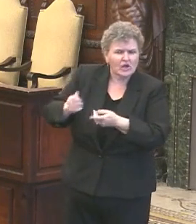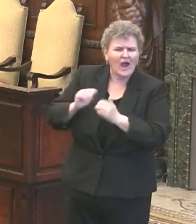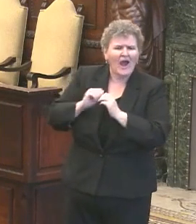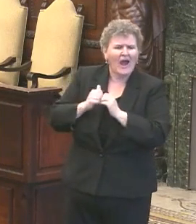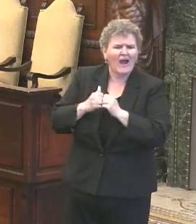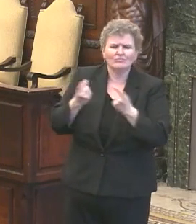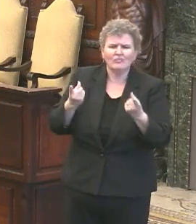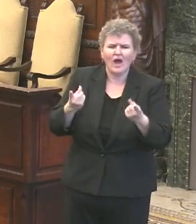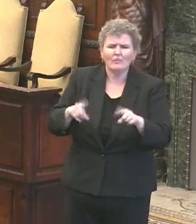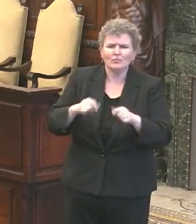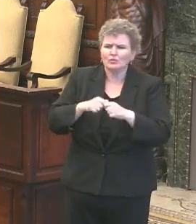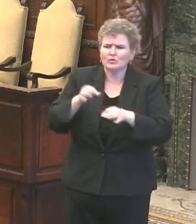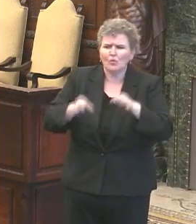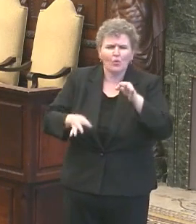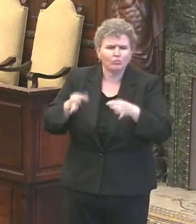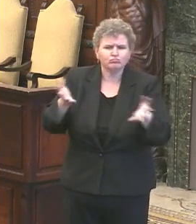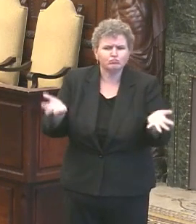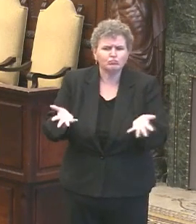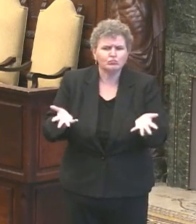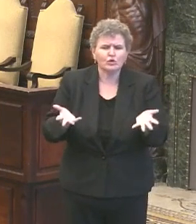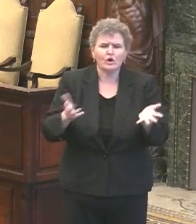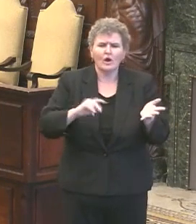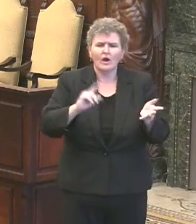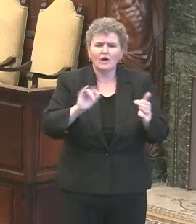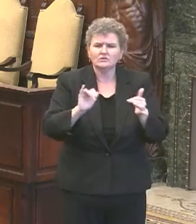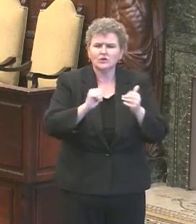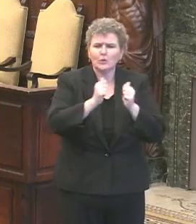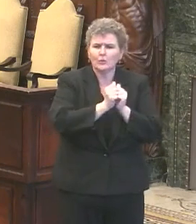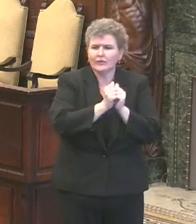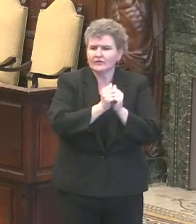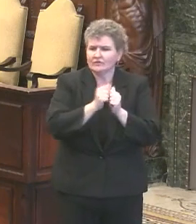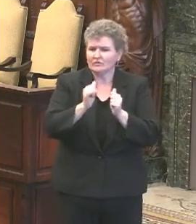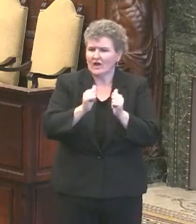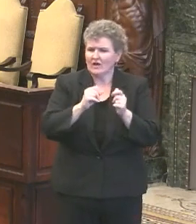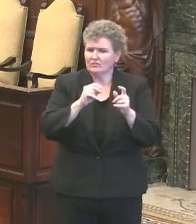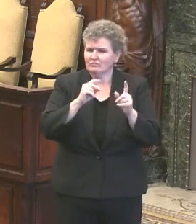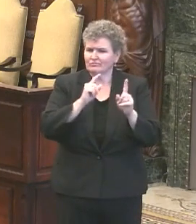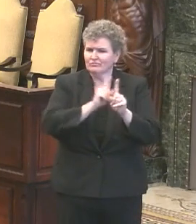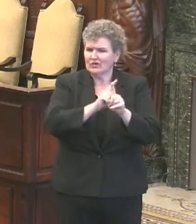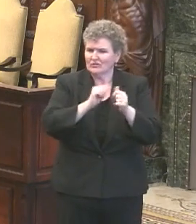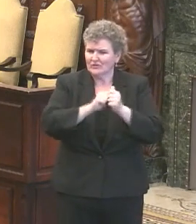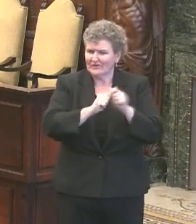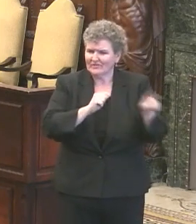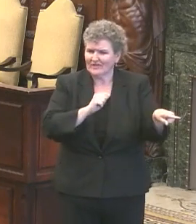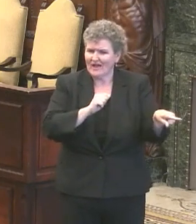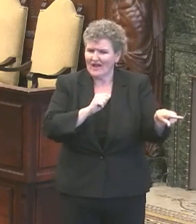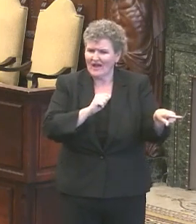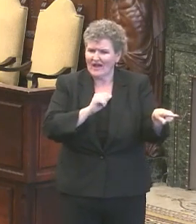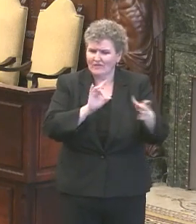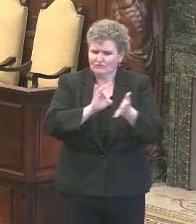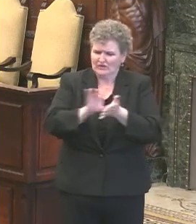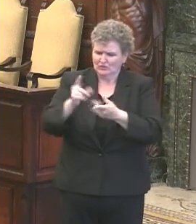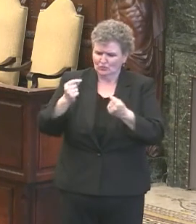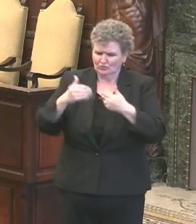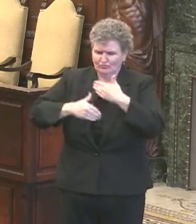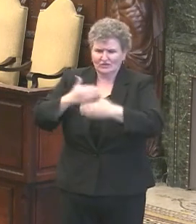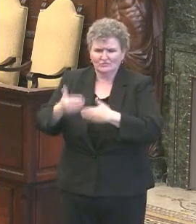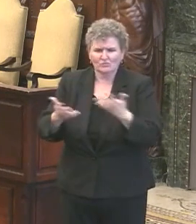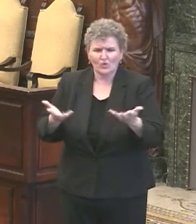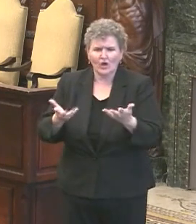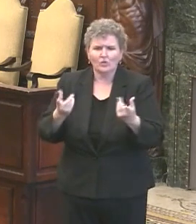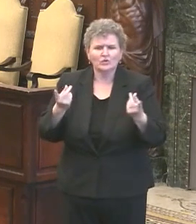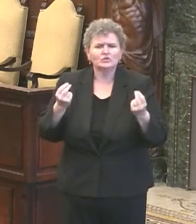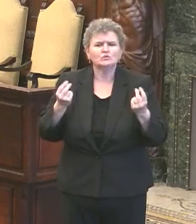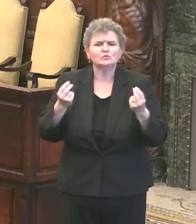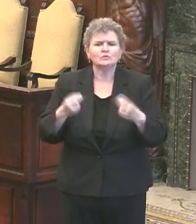where can they go to ask these type of questions on the city website? So my suggestion would be that they go